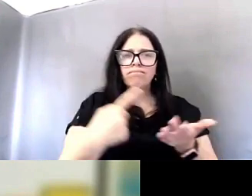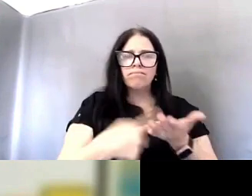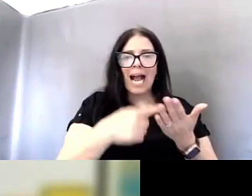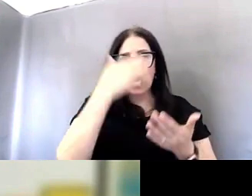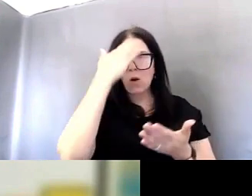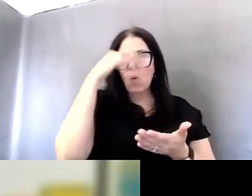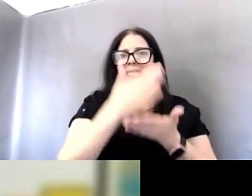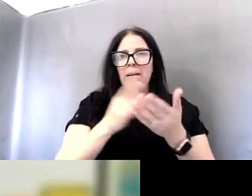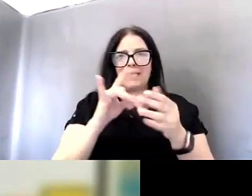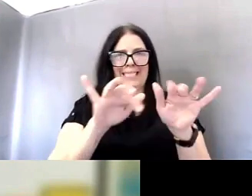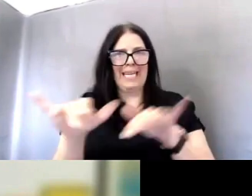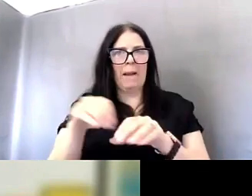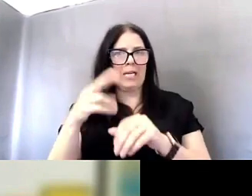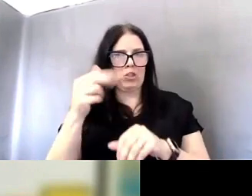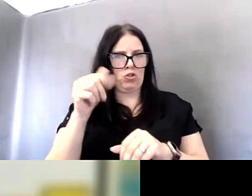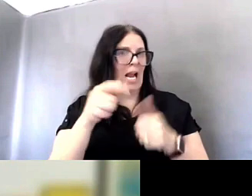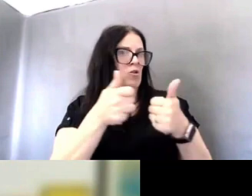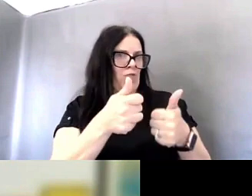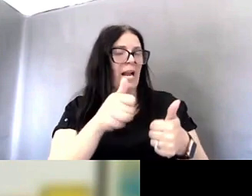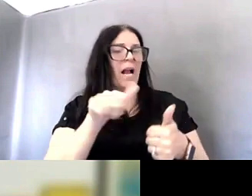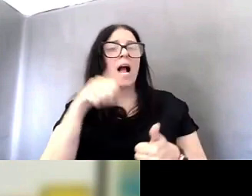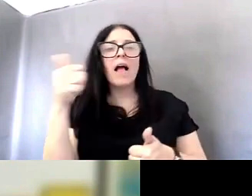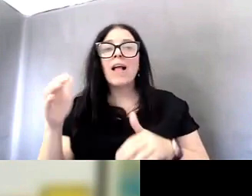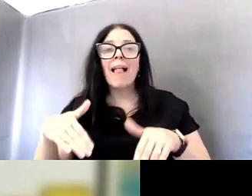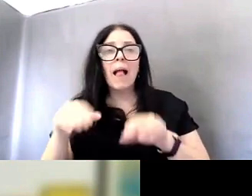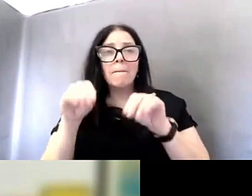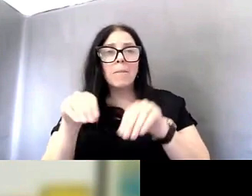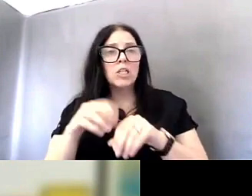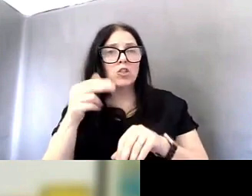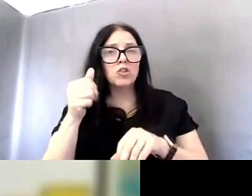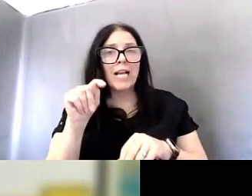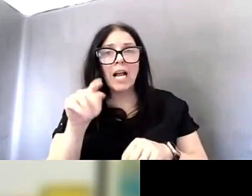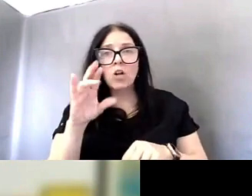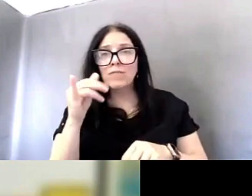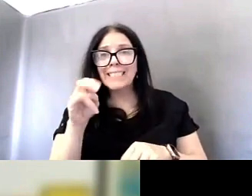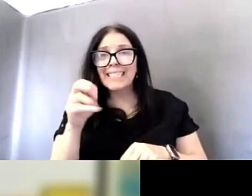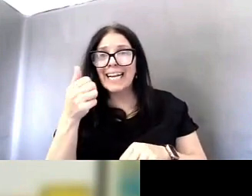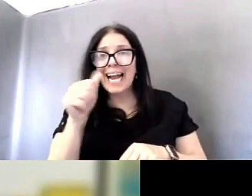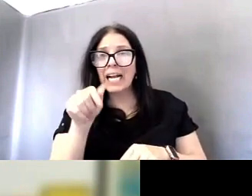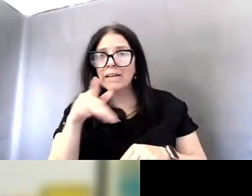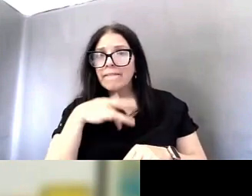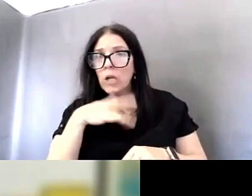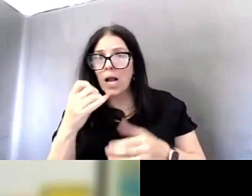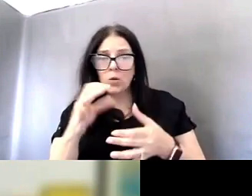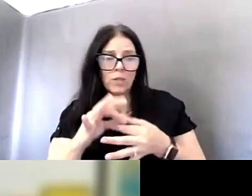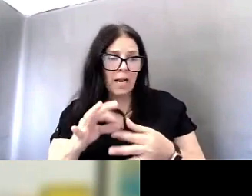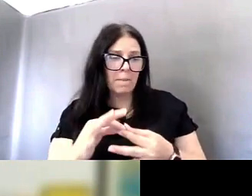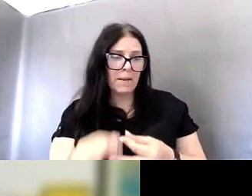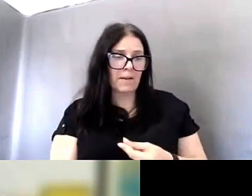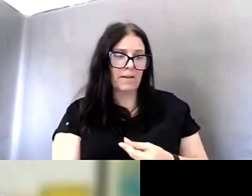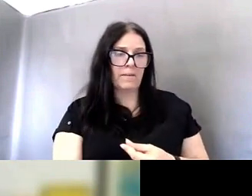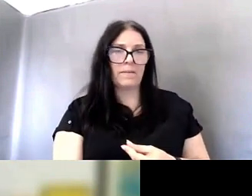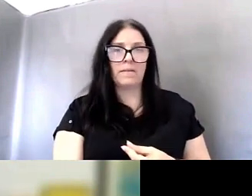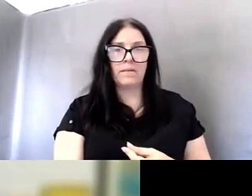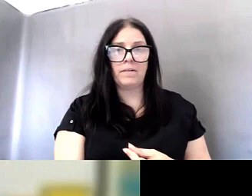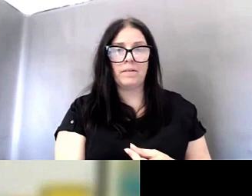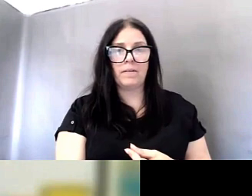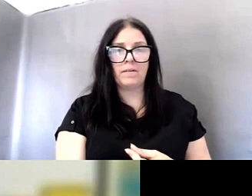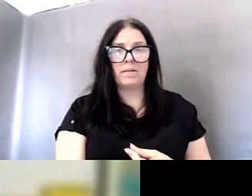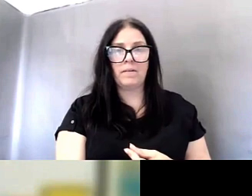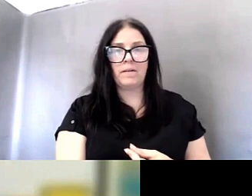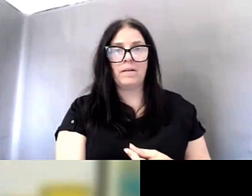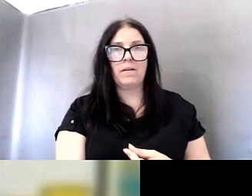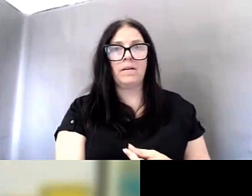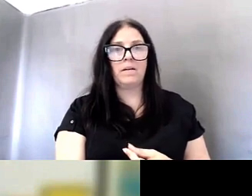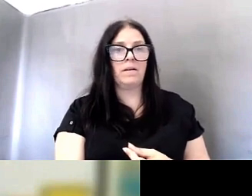the comments in the chat. This is fantastic. Christine, if there's anything that kind of speaks to you, or you may want to comment on the